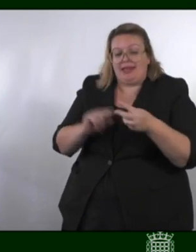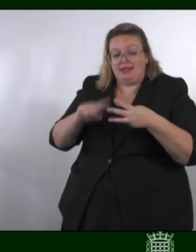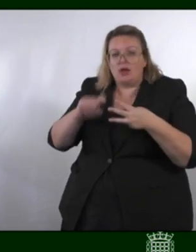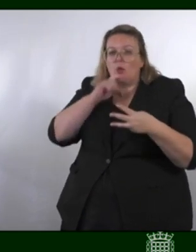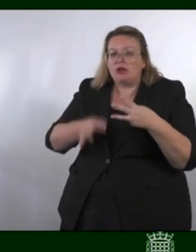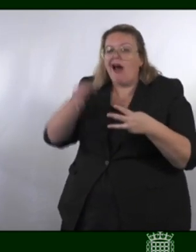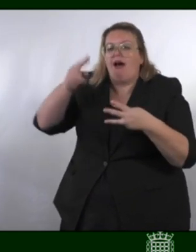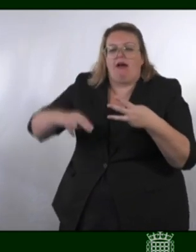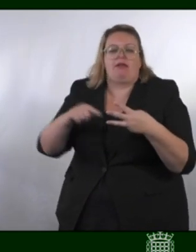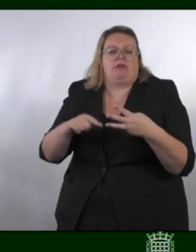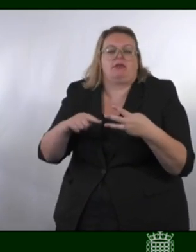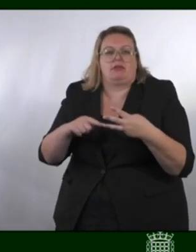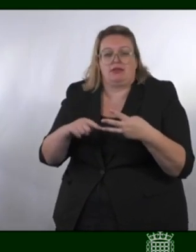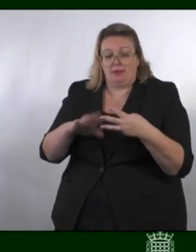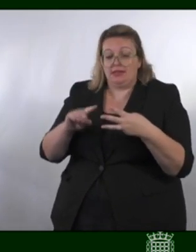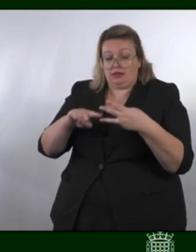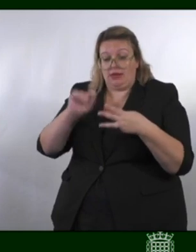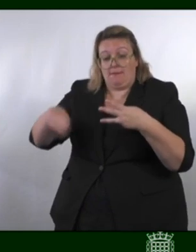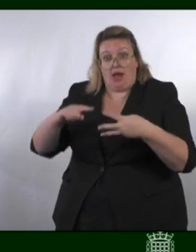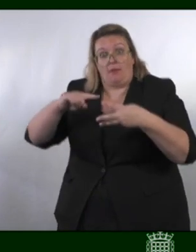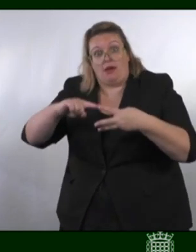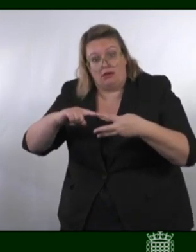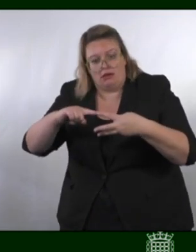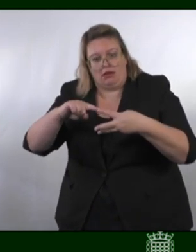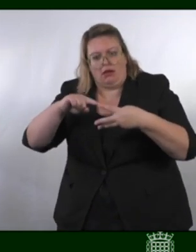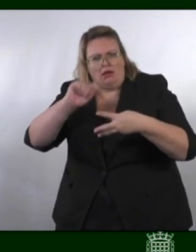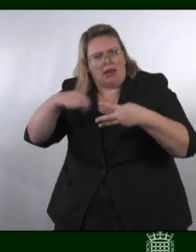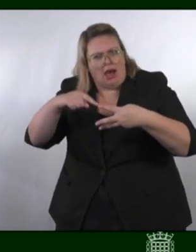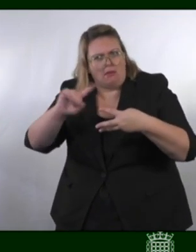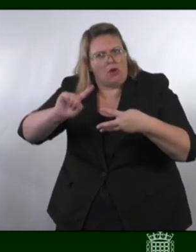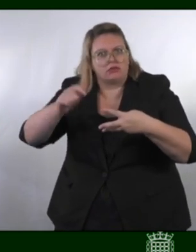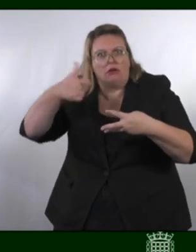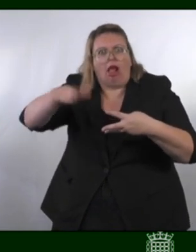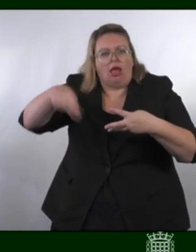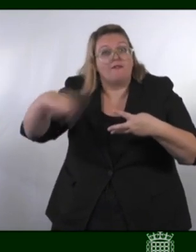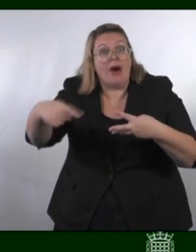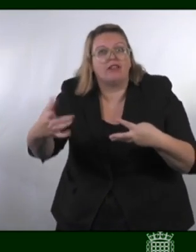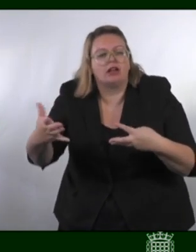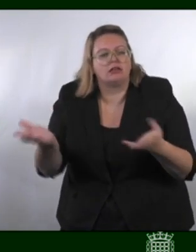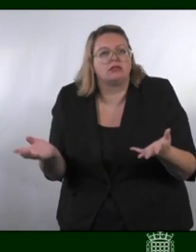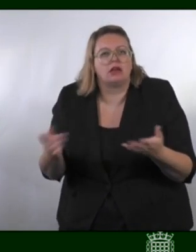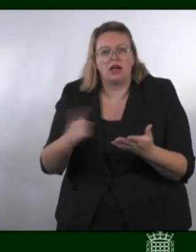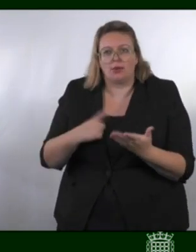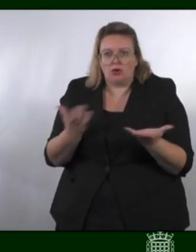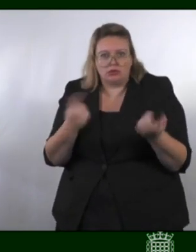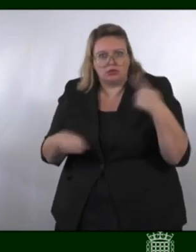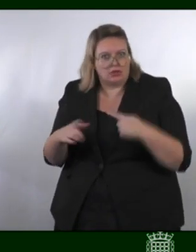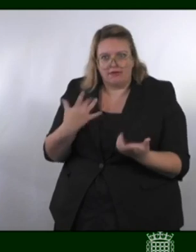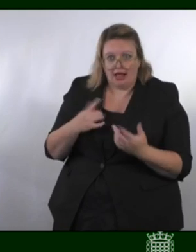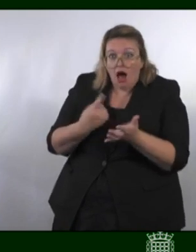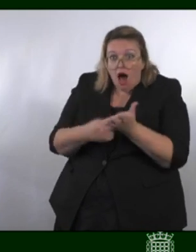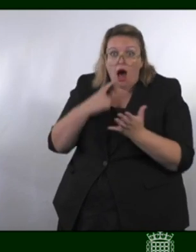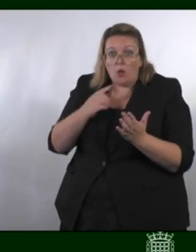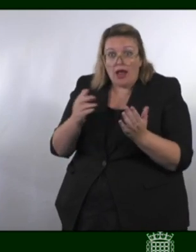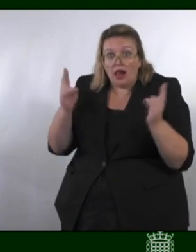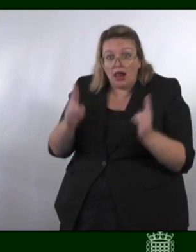So Tier 2 goes to Tier 3, Tier 3 has no end, because there's no prospect or confidence in the R rate coming below 1.